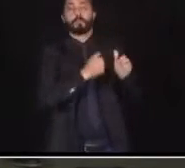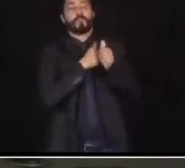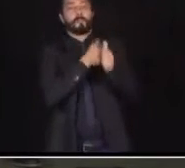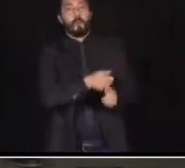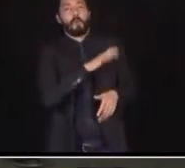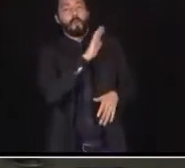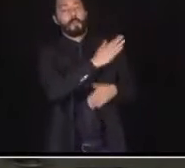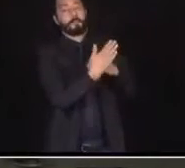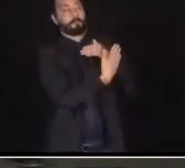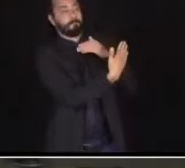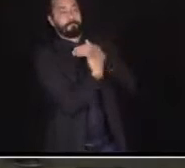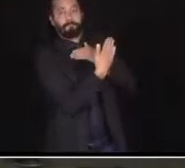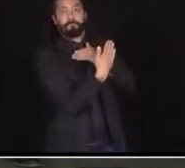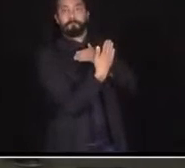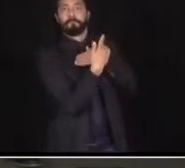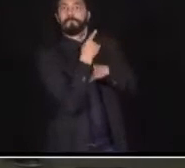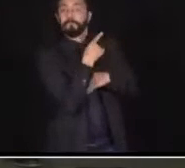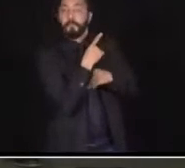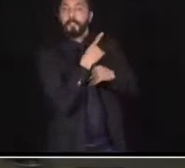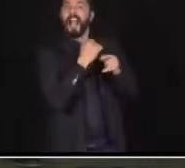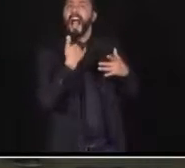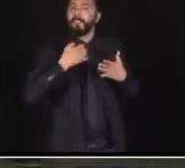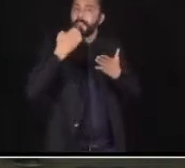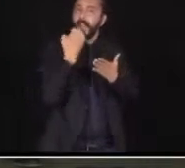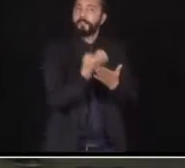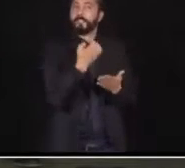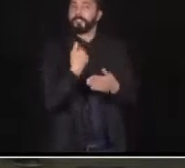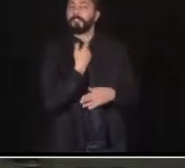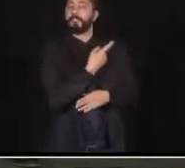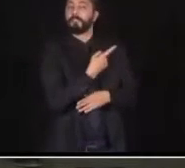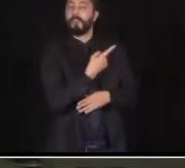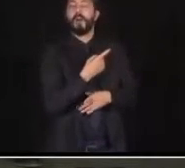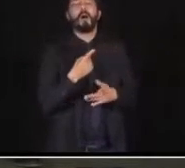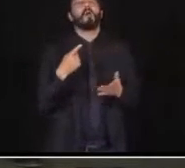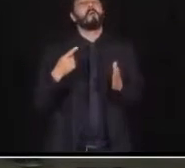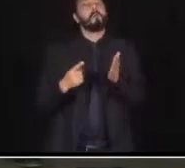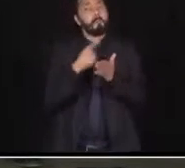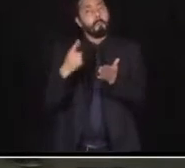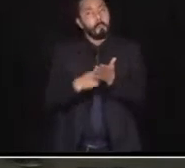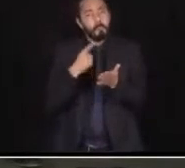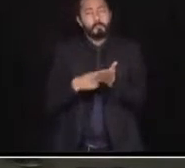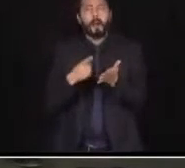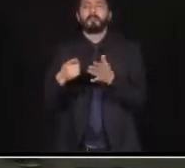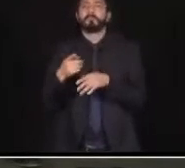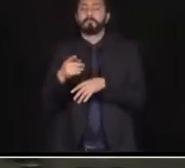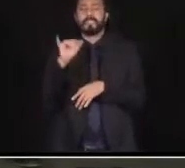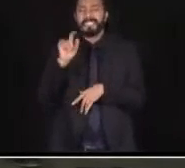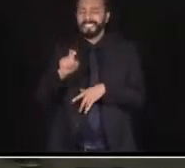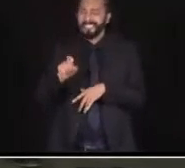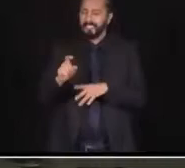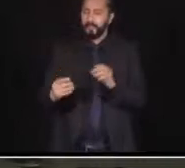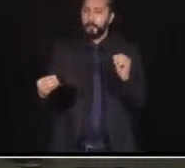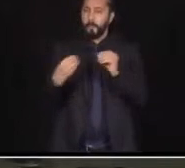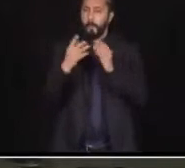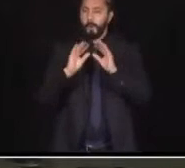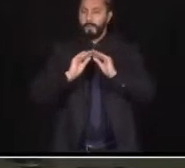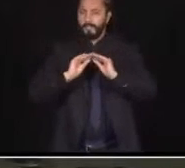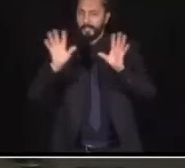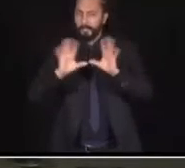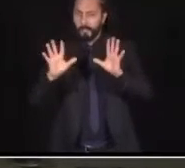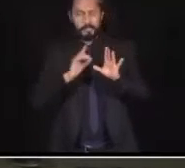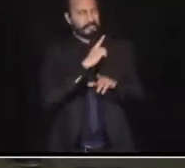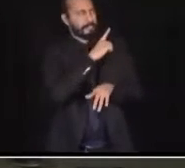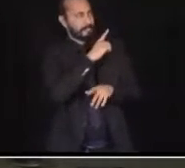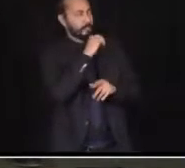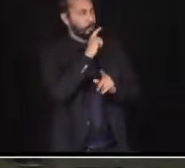which we did do. Now, from time to time, there may be some areas where there is further clarification that's necessary.